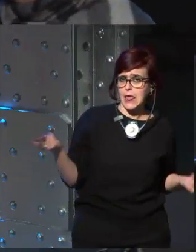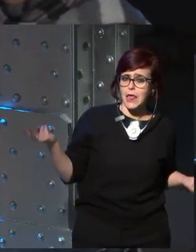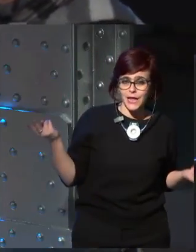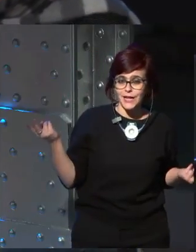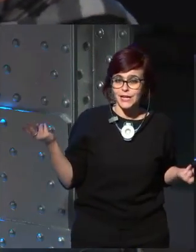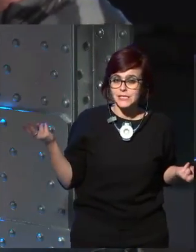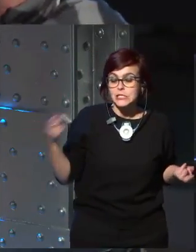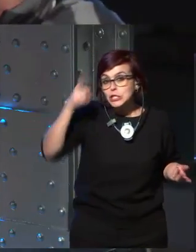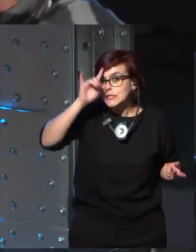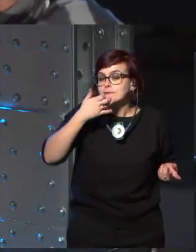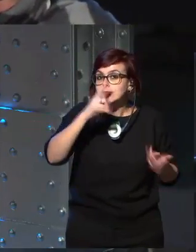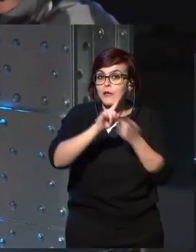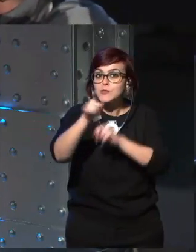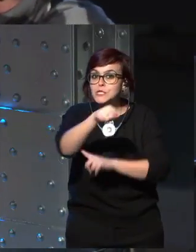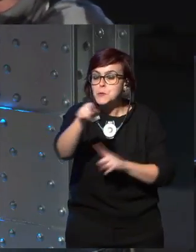changed in that sense.